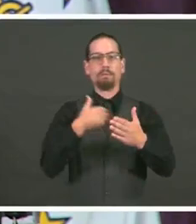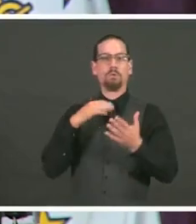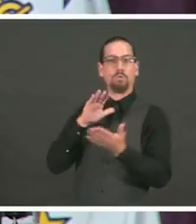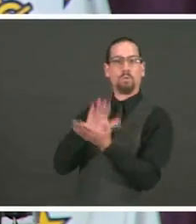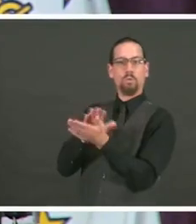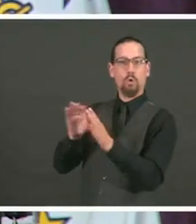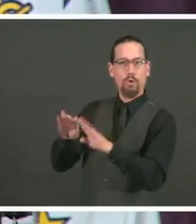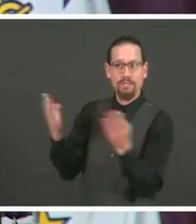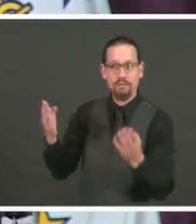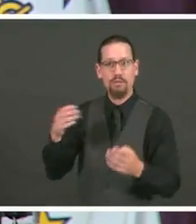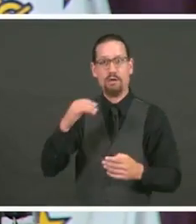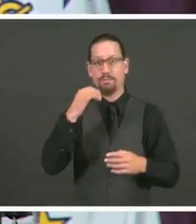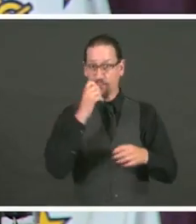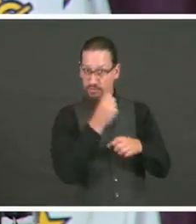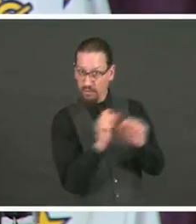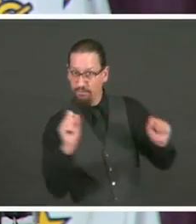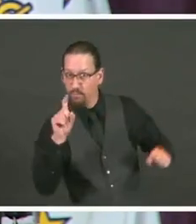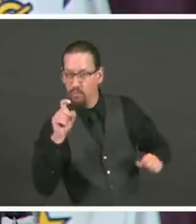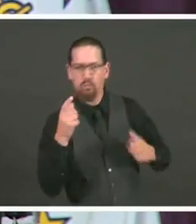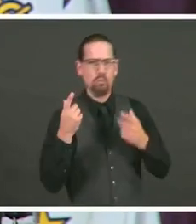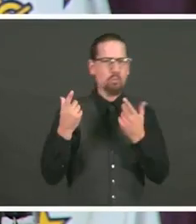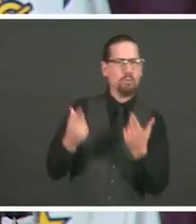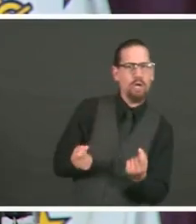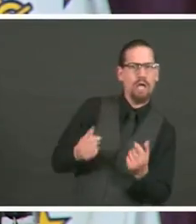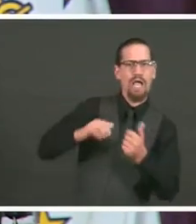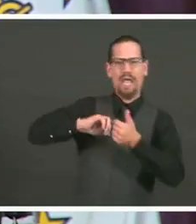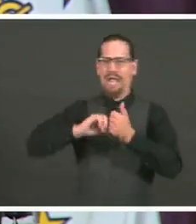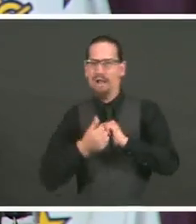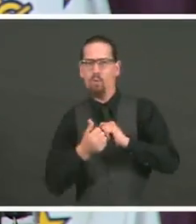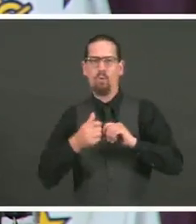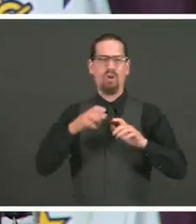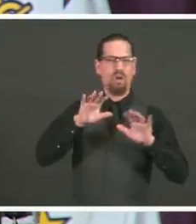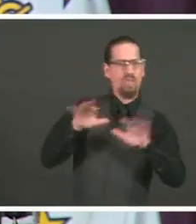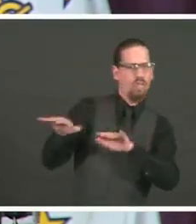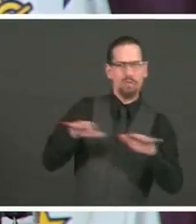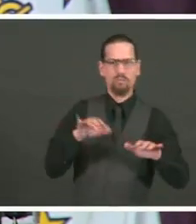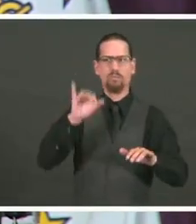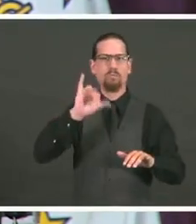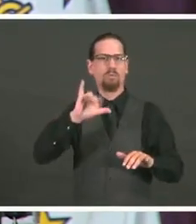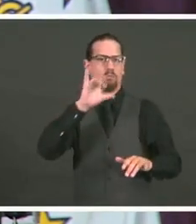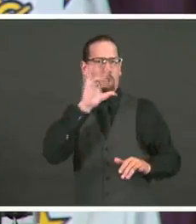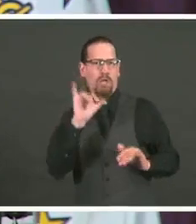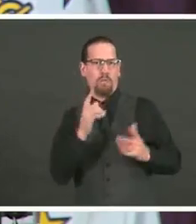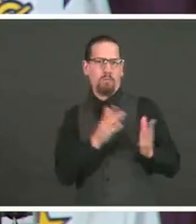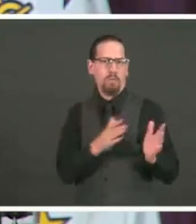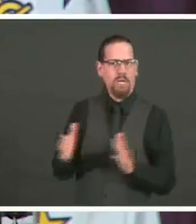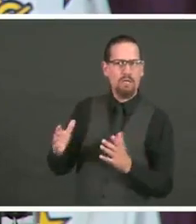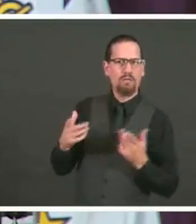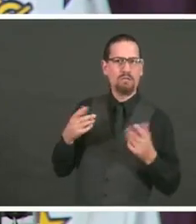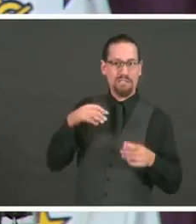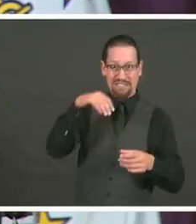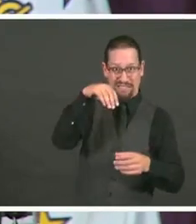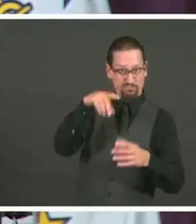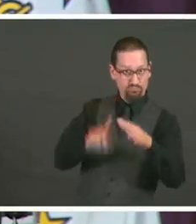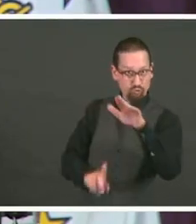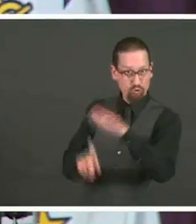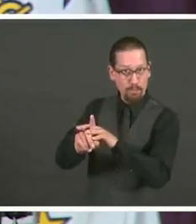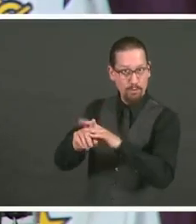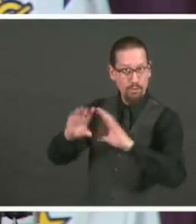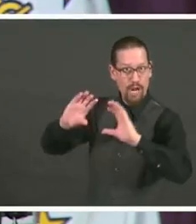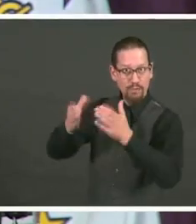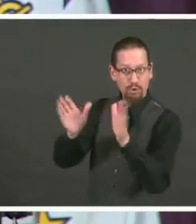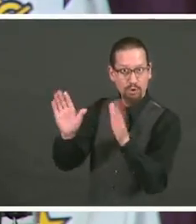for children to go back to school and under what conditions, full in person, fully at home, some kind of a